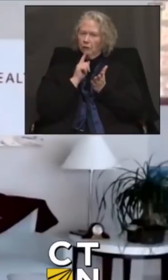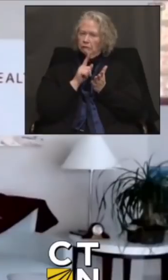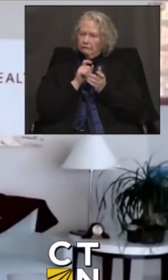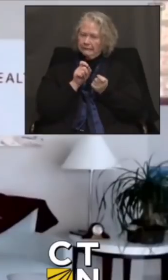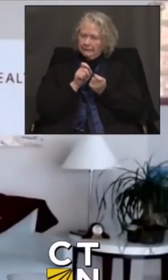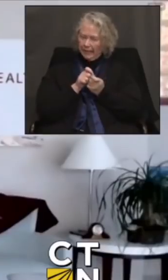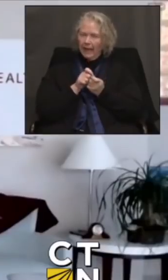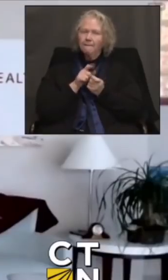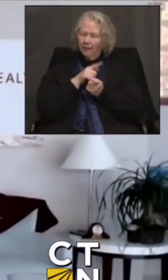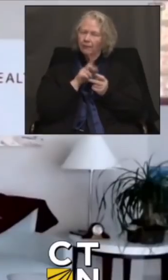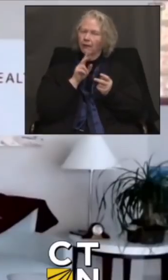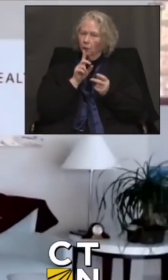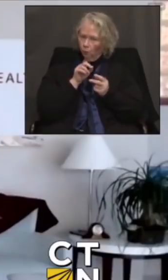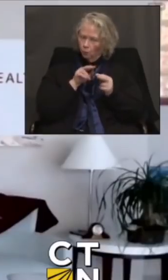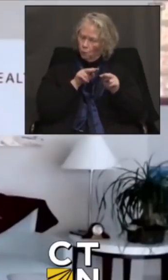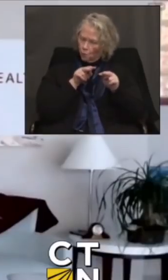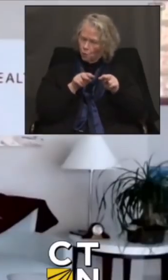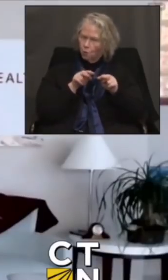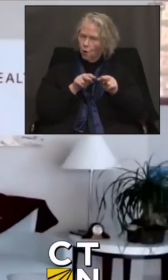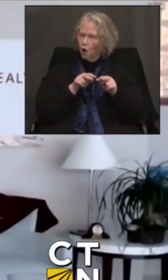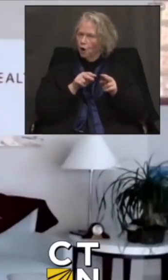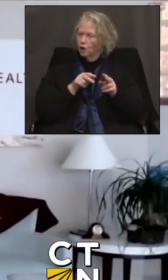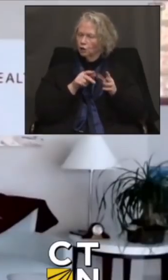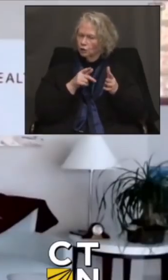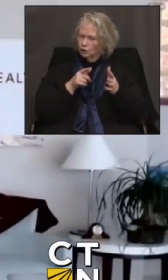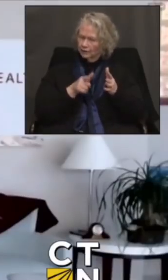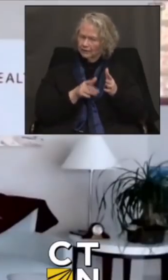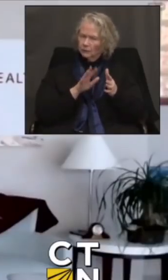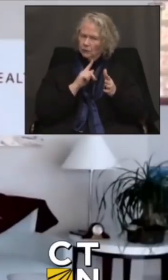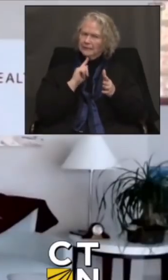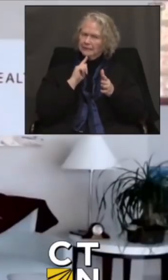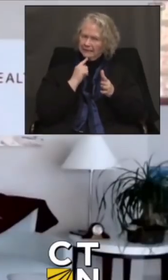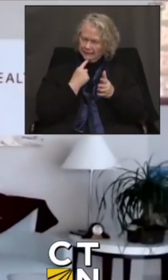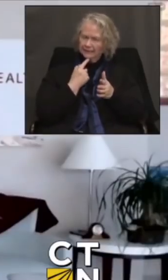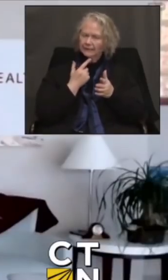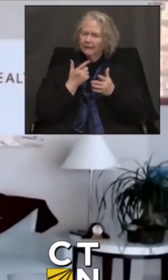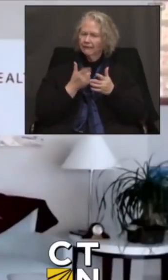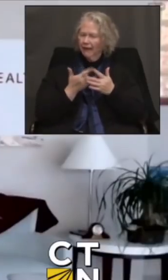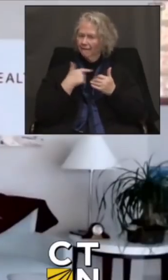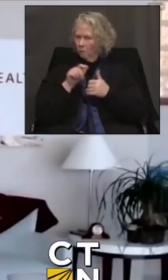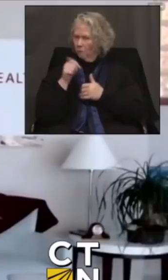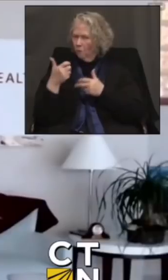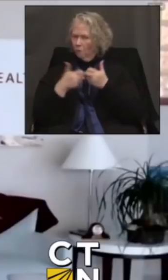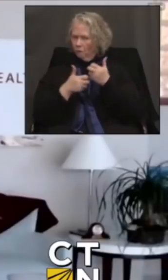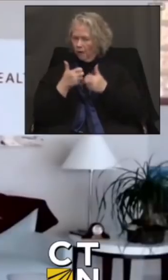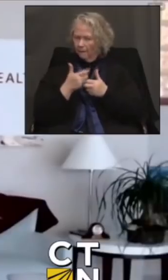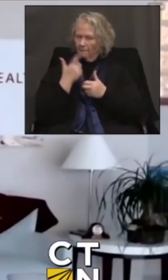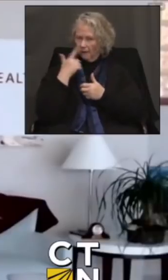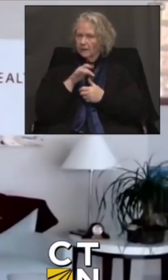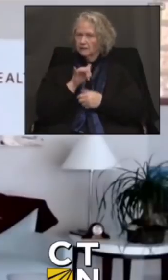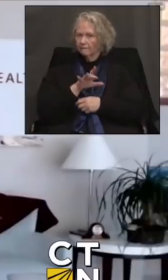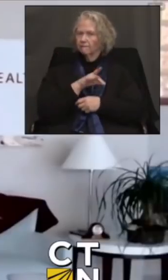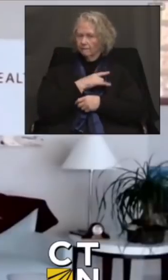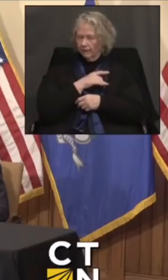their continued acuity as it relates to the comorbidities associated with the lingering